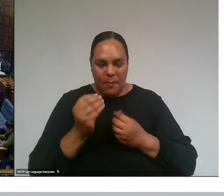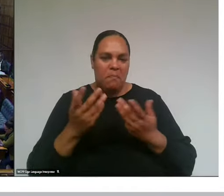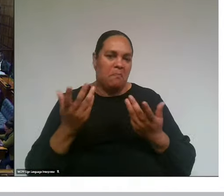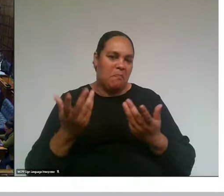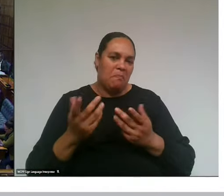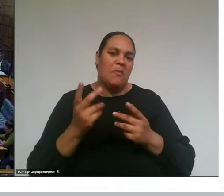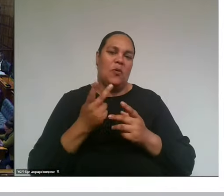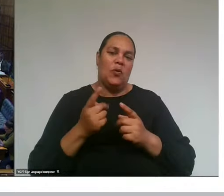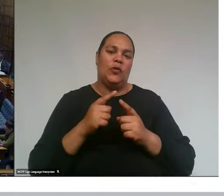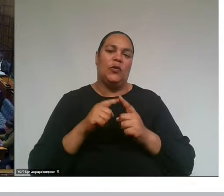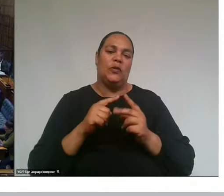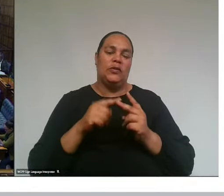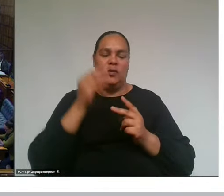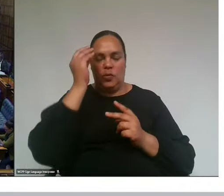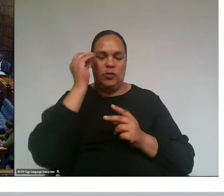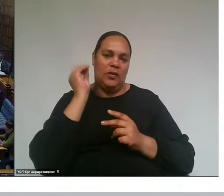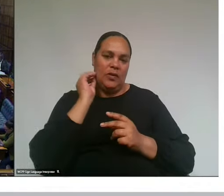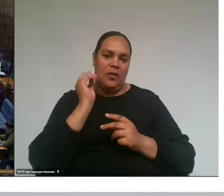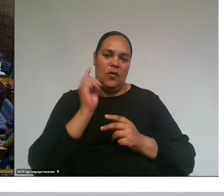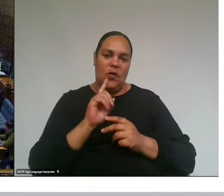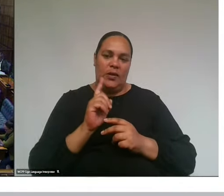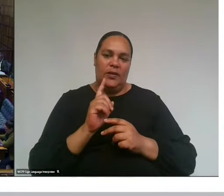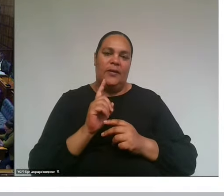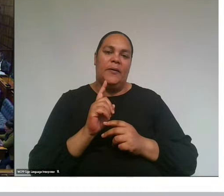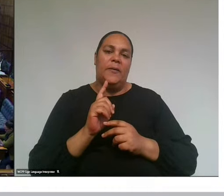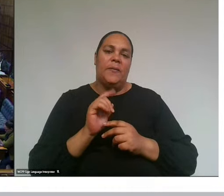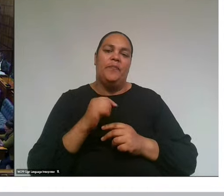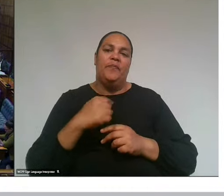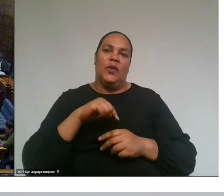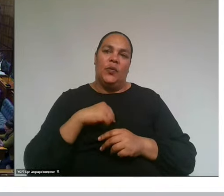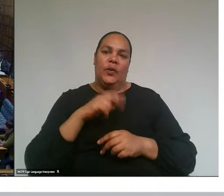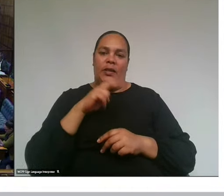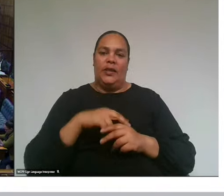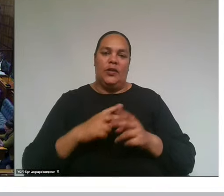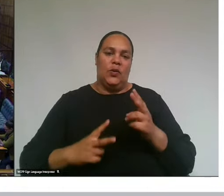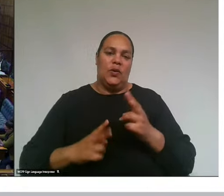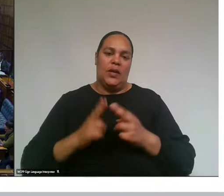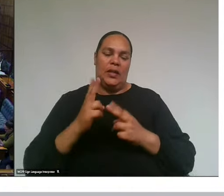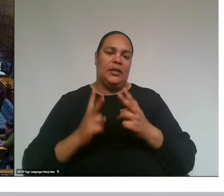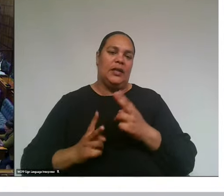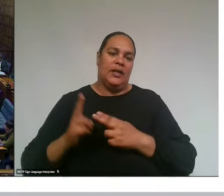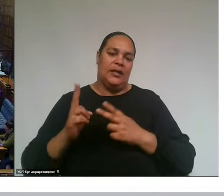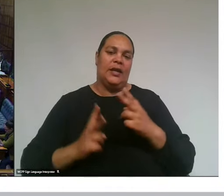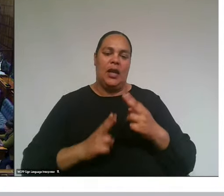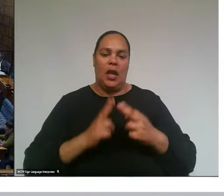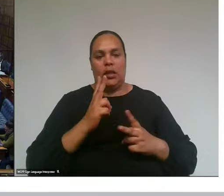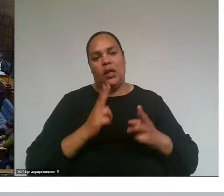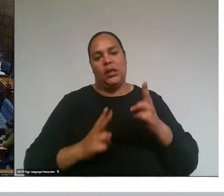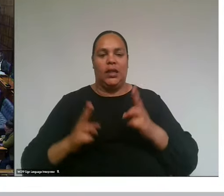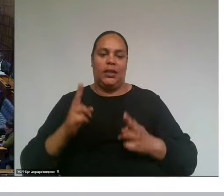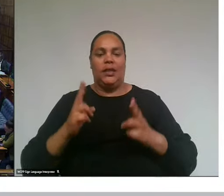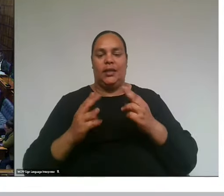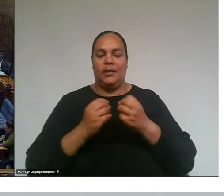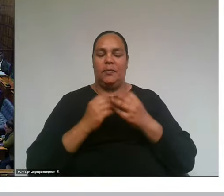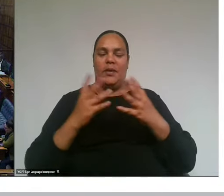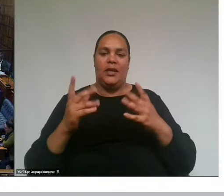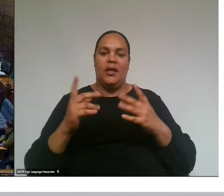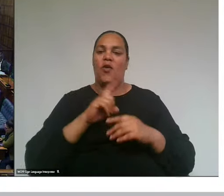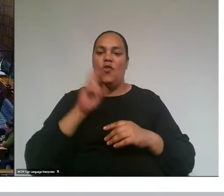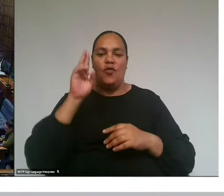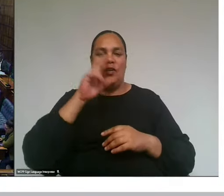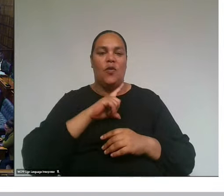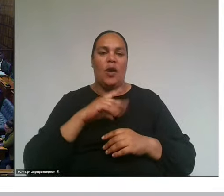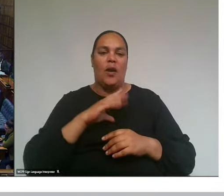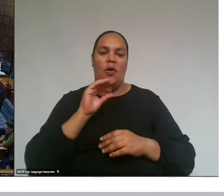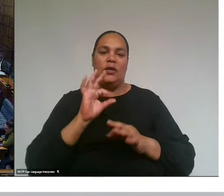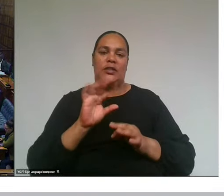also taking into consideration you know that we have to cut and cut and cut and cut you know the reason I'm I'm asking